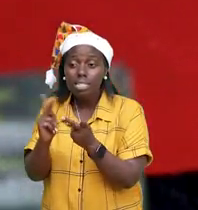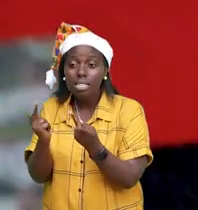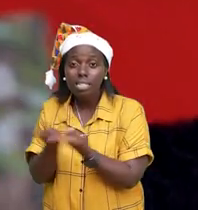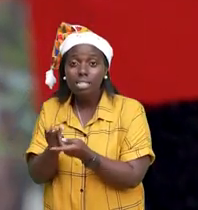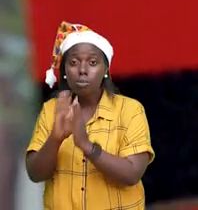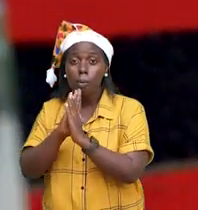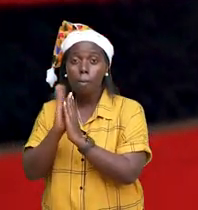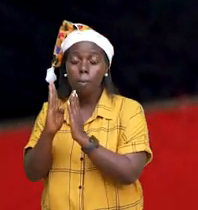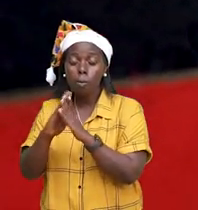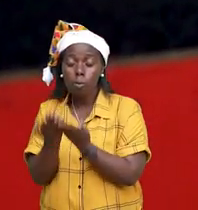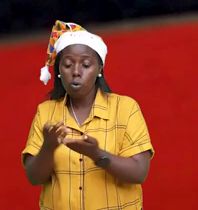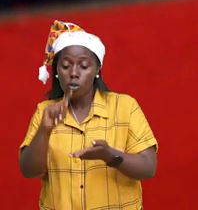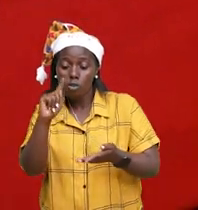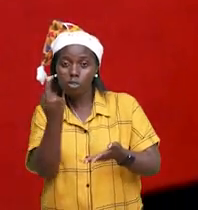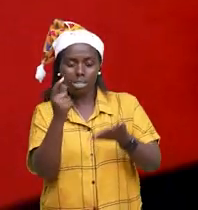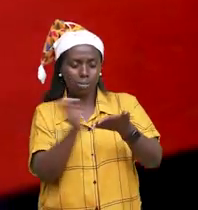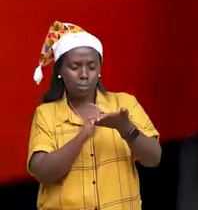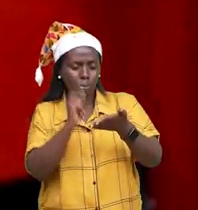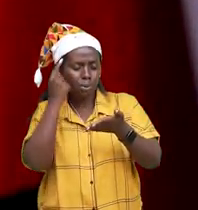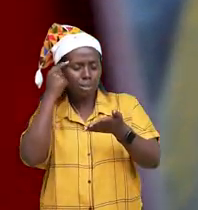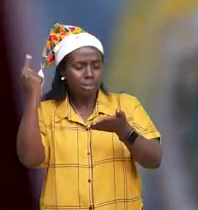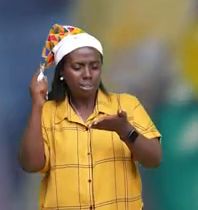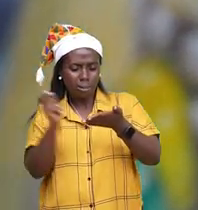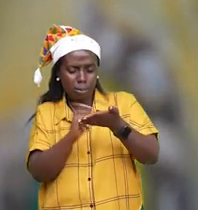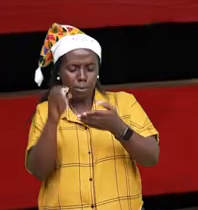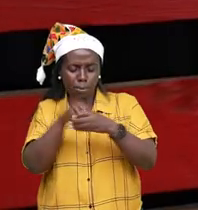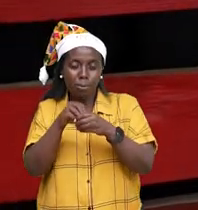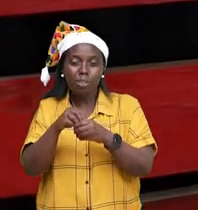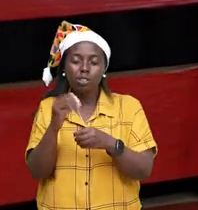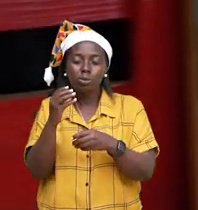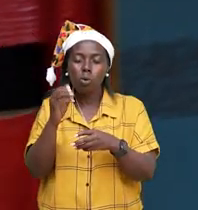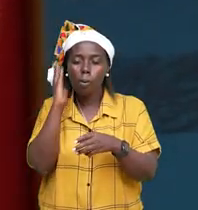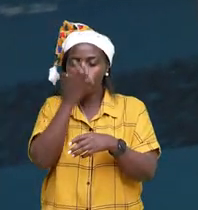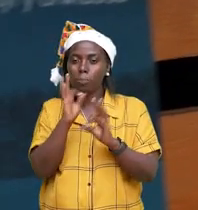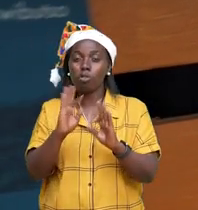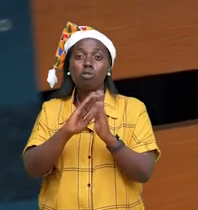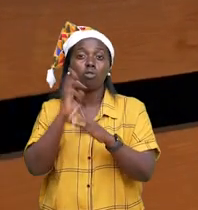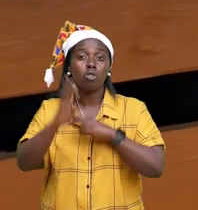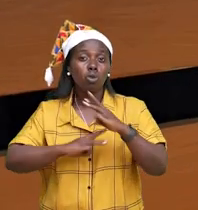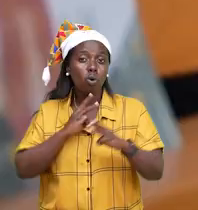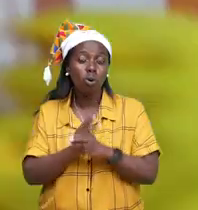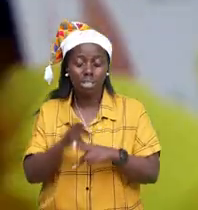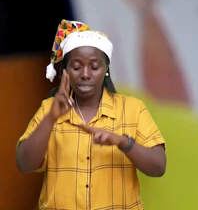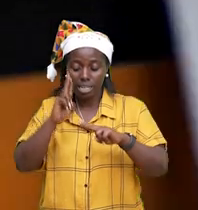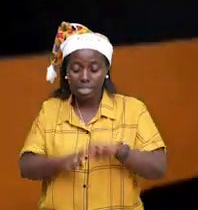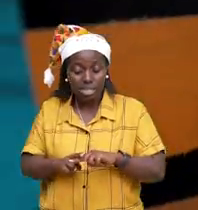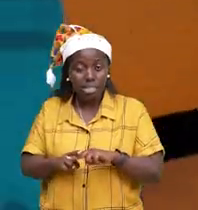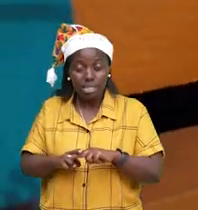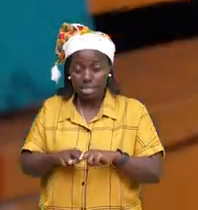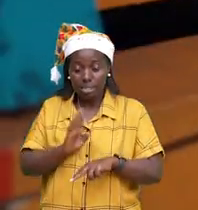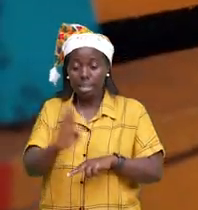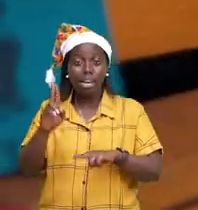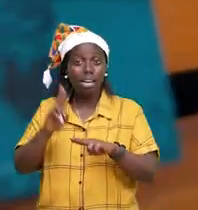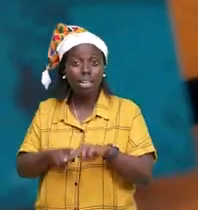place, authors write their thoughts and dreams into beautiful words. They sit at their